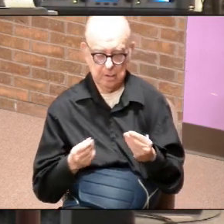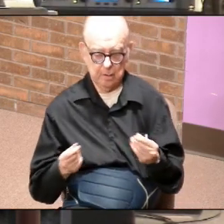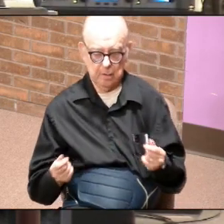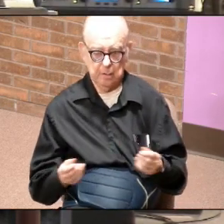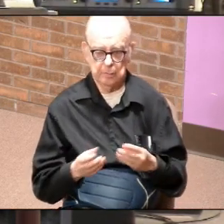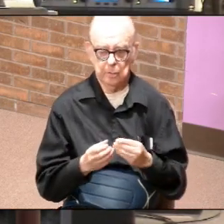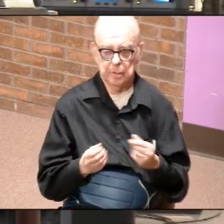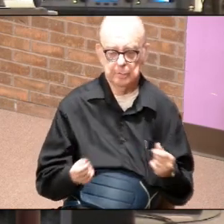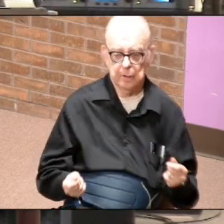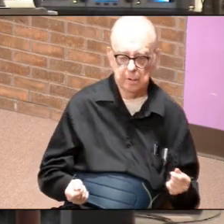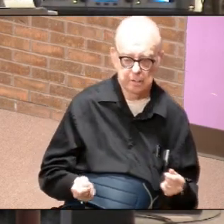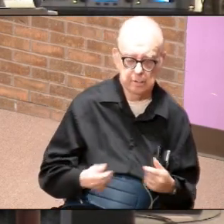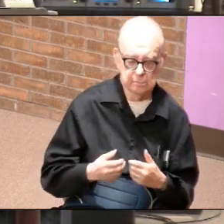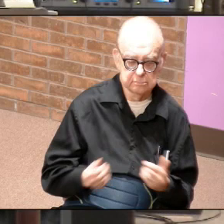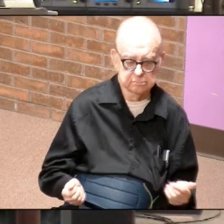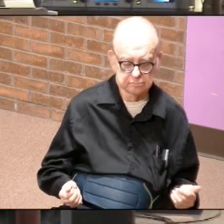Okay.